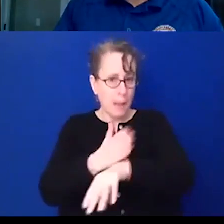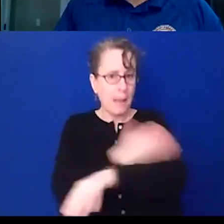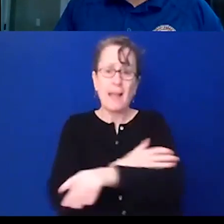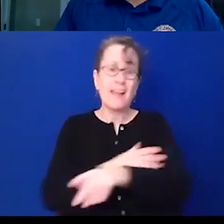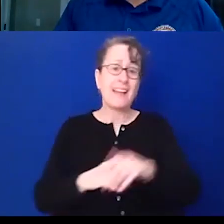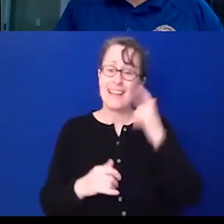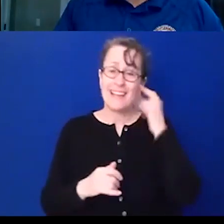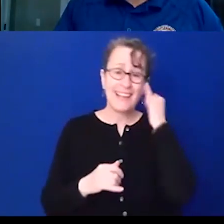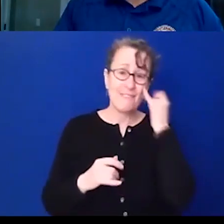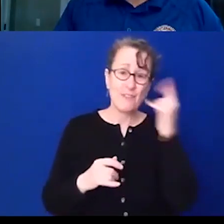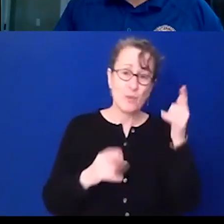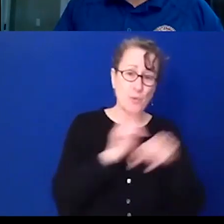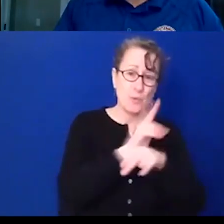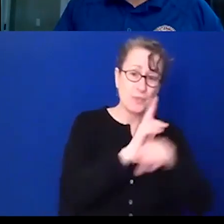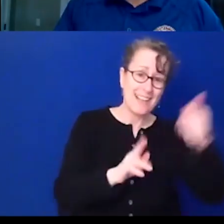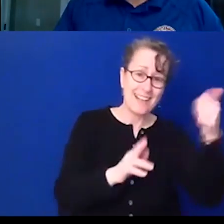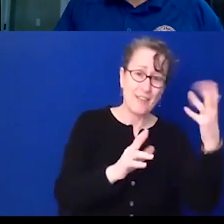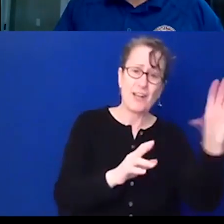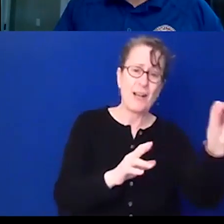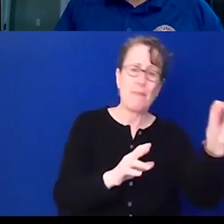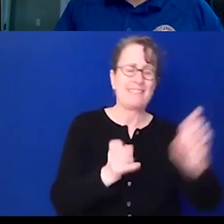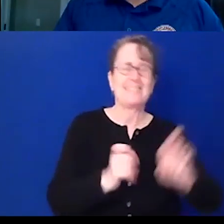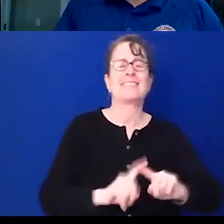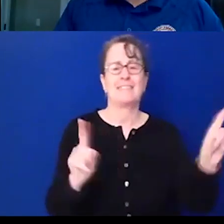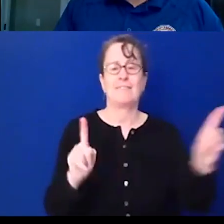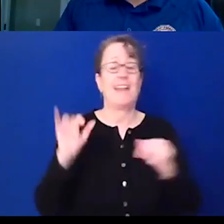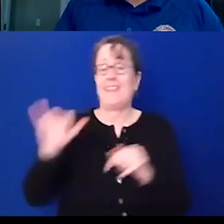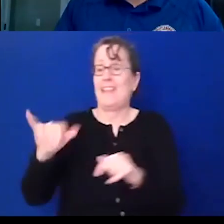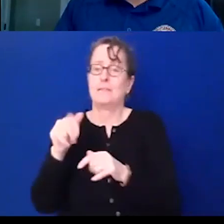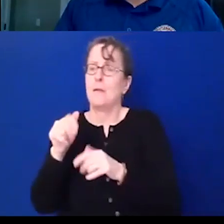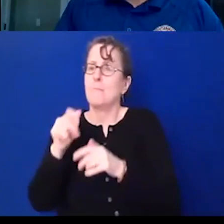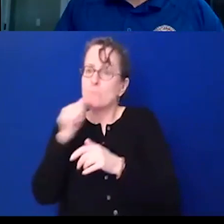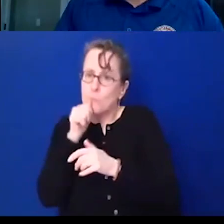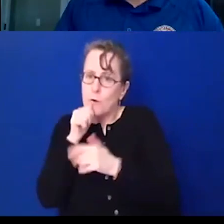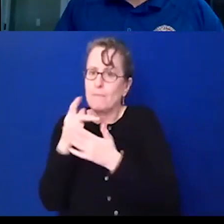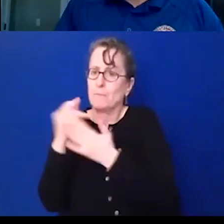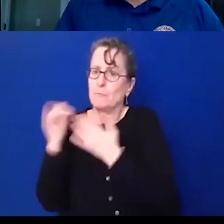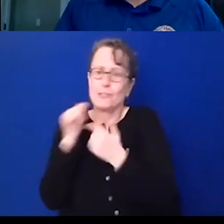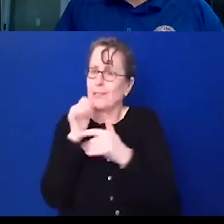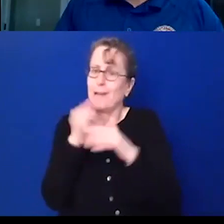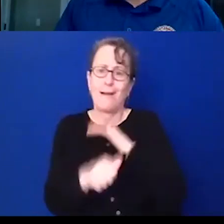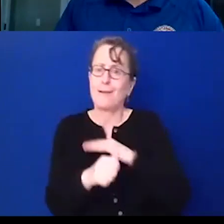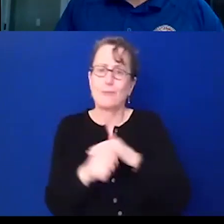That's a private project by a private company that the town is not directly involved with.